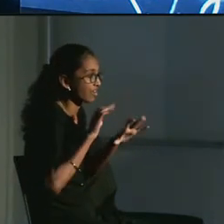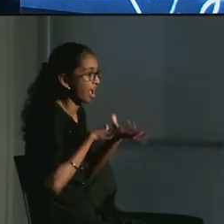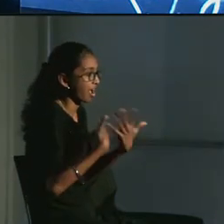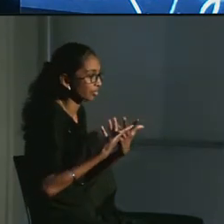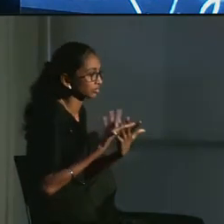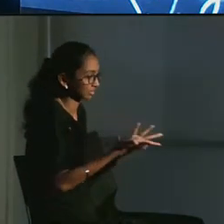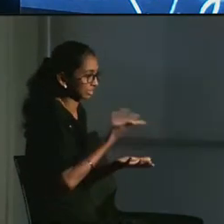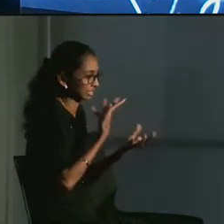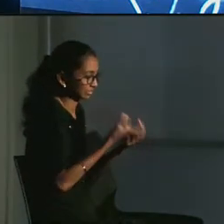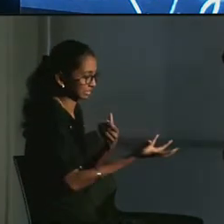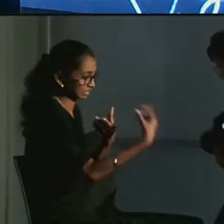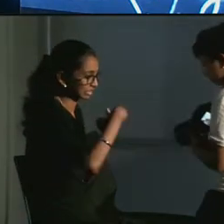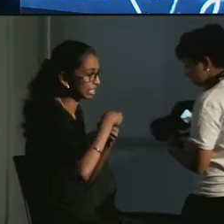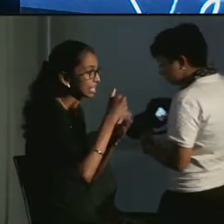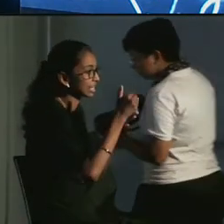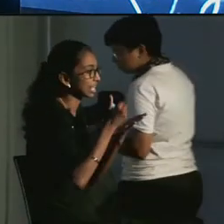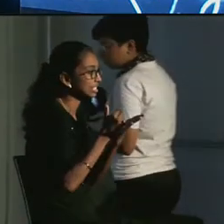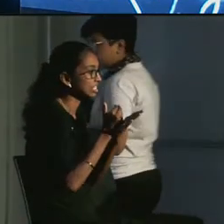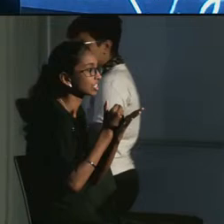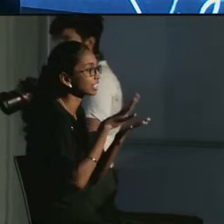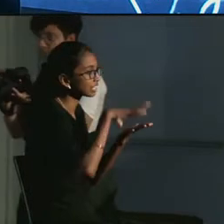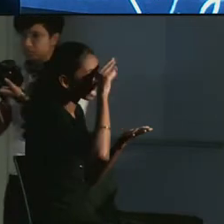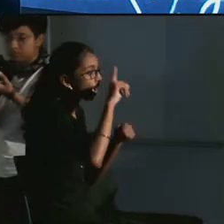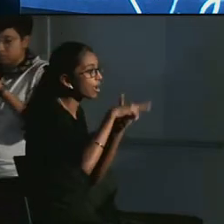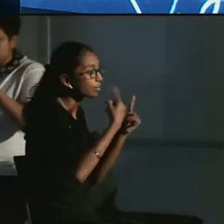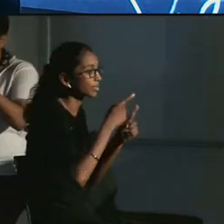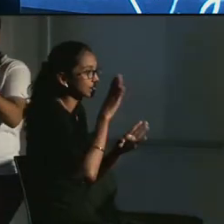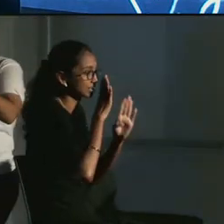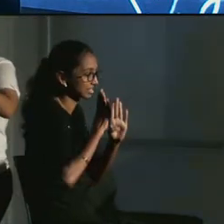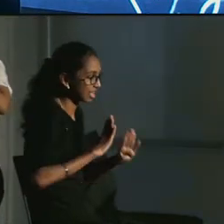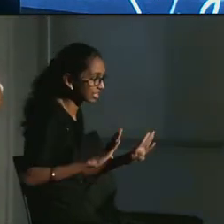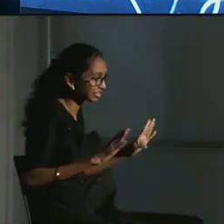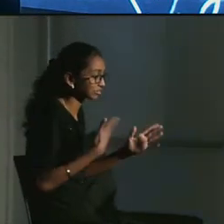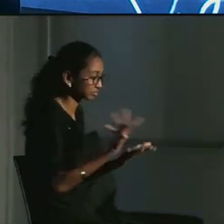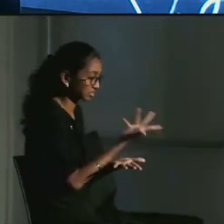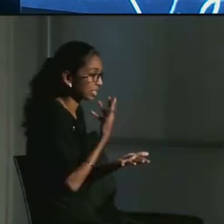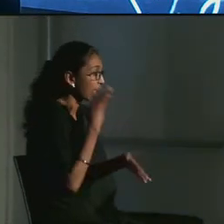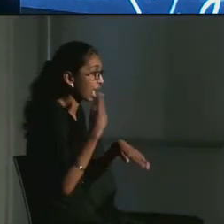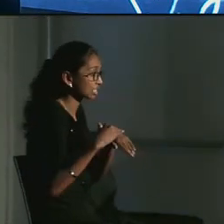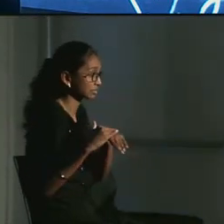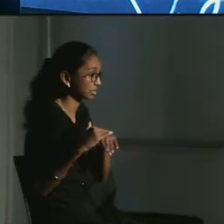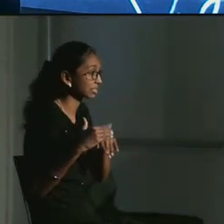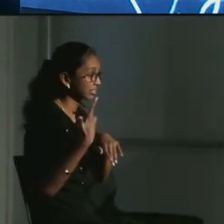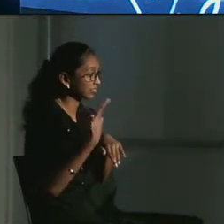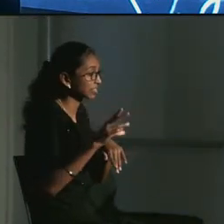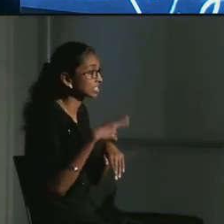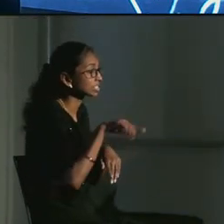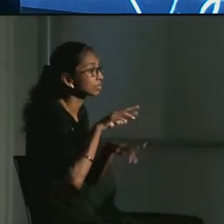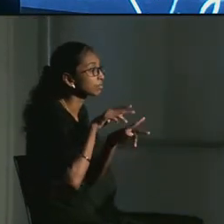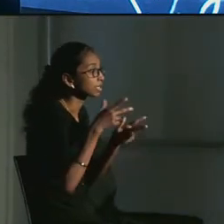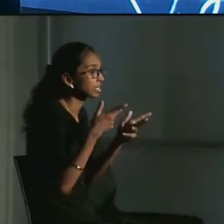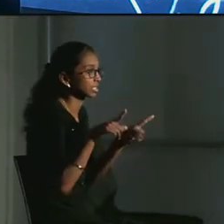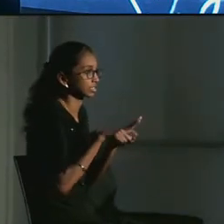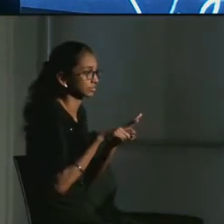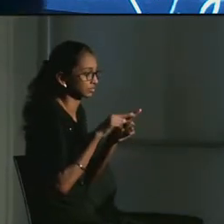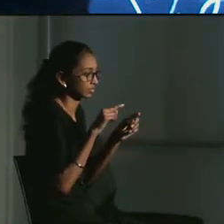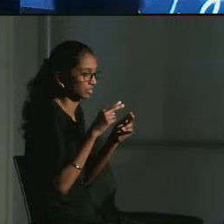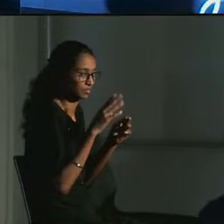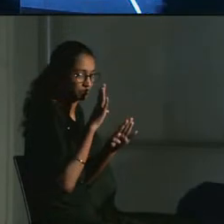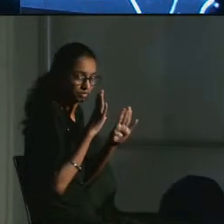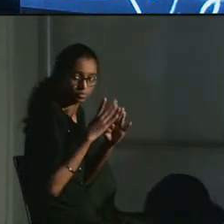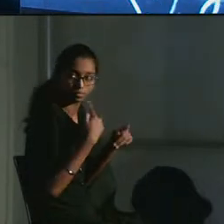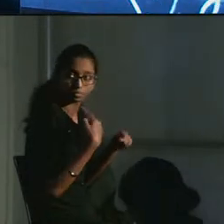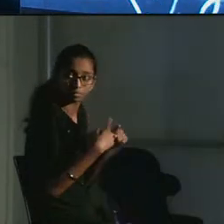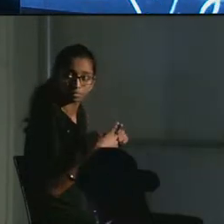had inherited lessons on silence. All of us had experiences of being pubescent, and those